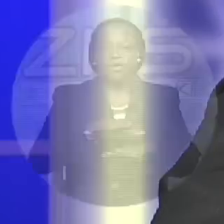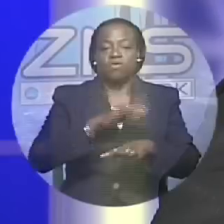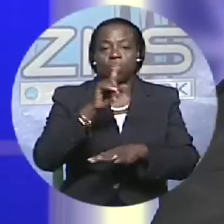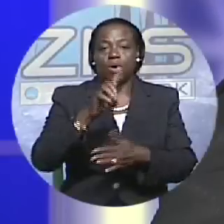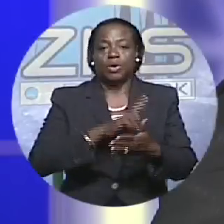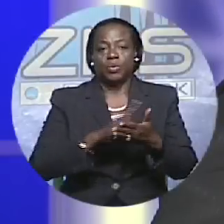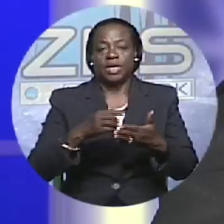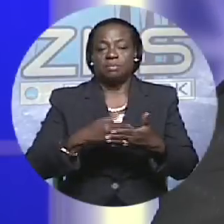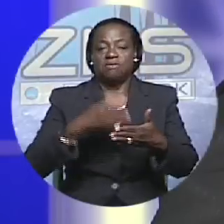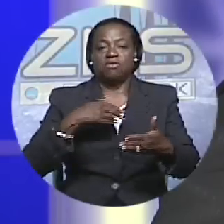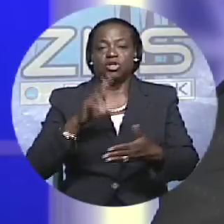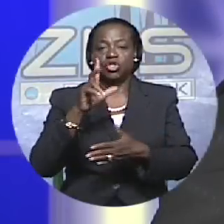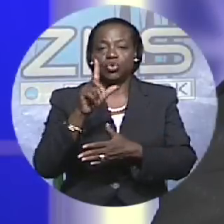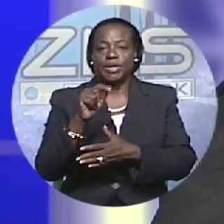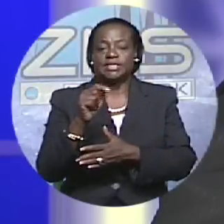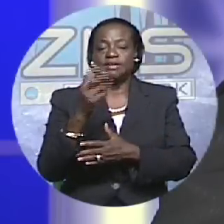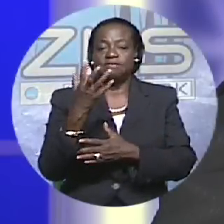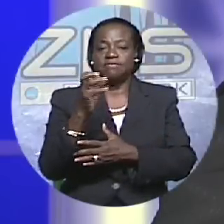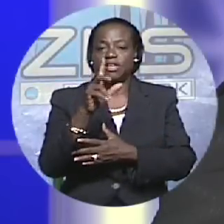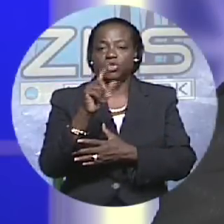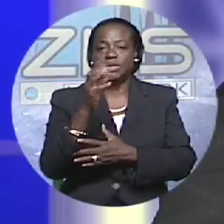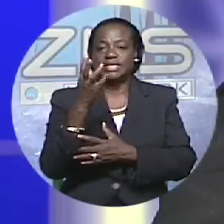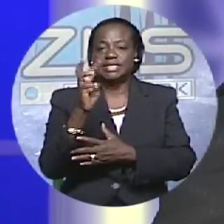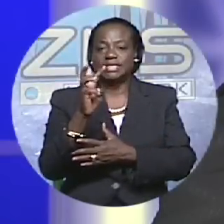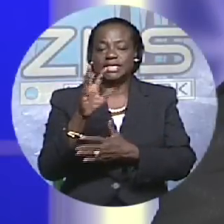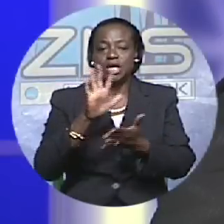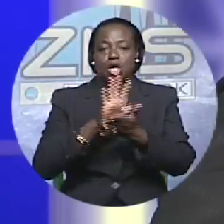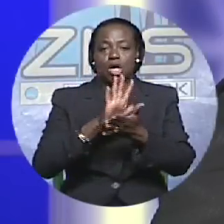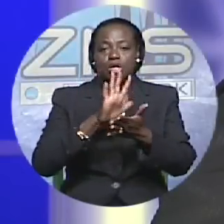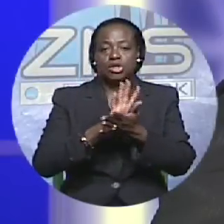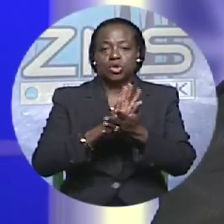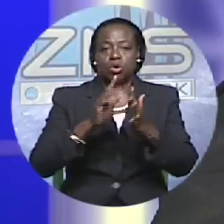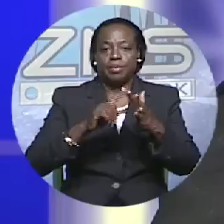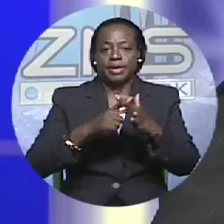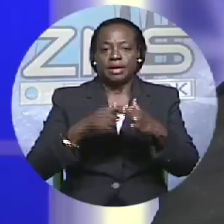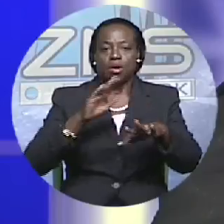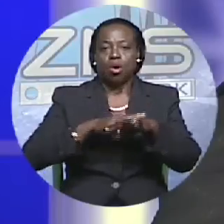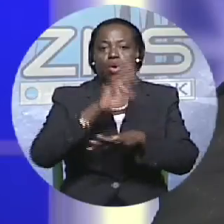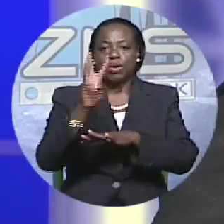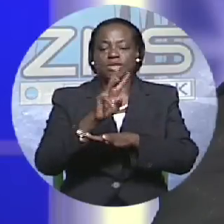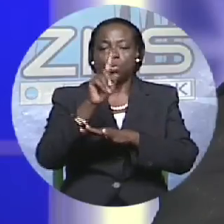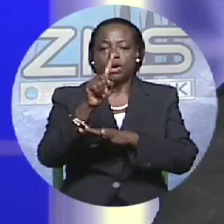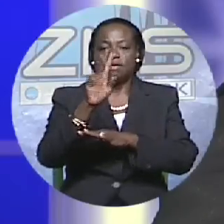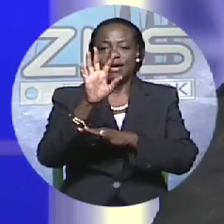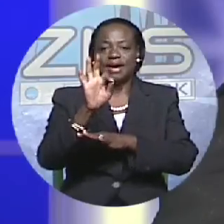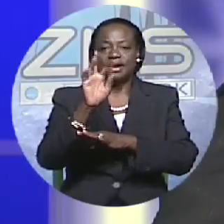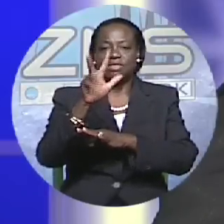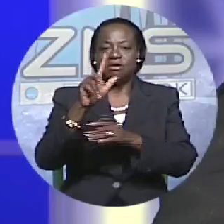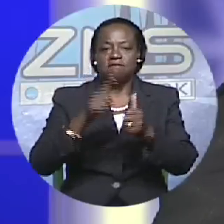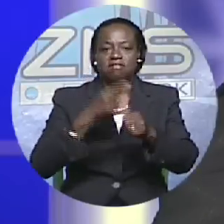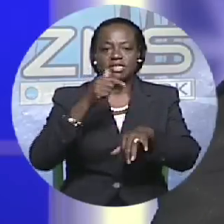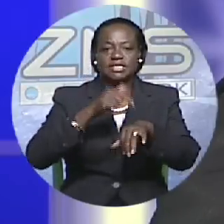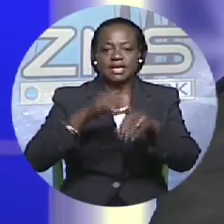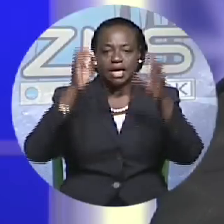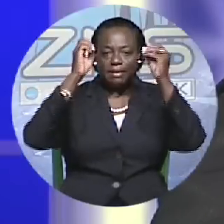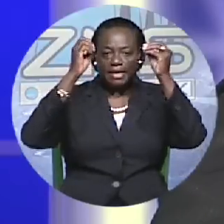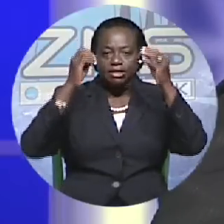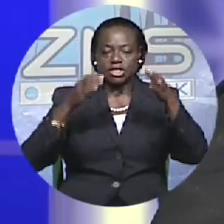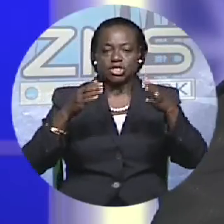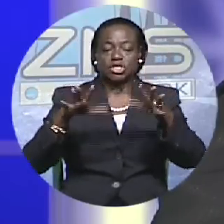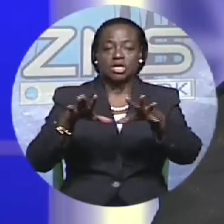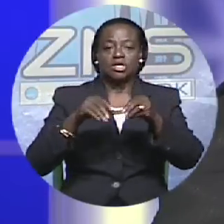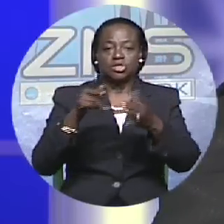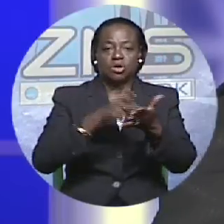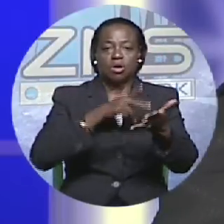the 2015-2016 academic school term begins. And on Wednesday, 193 first-time teachers took part in a